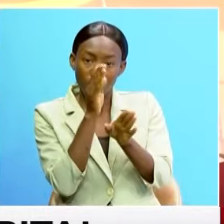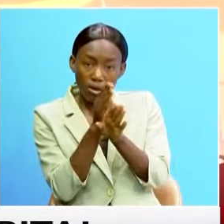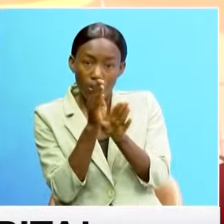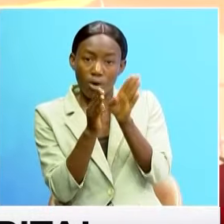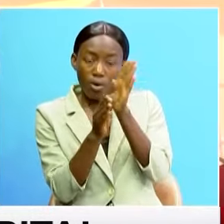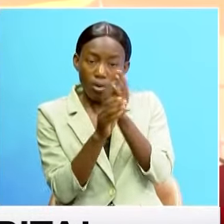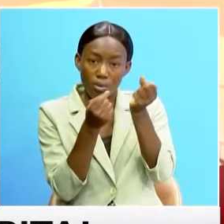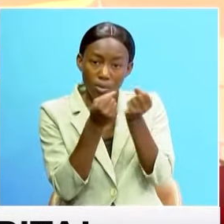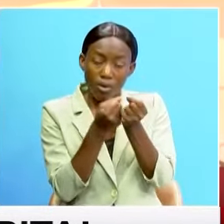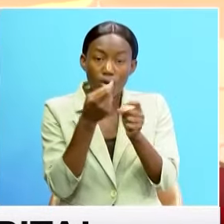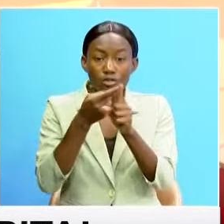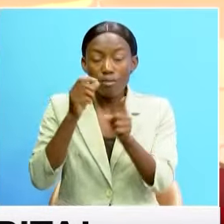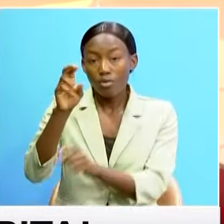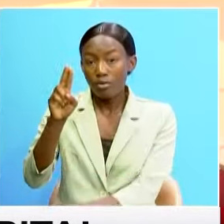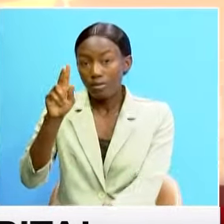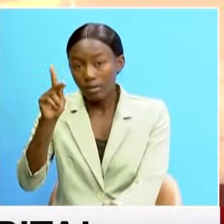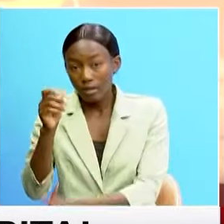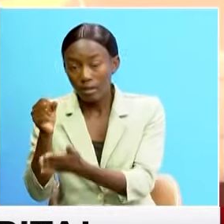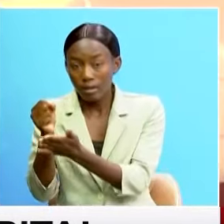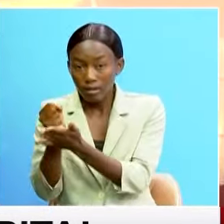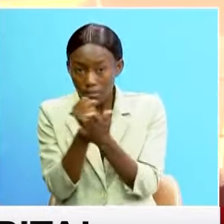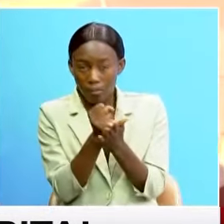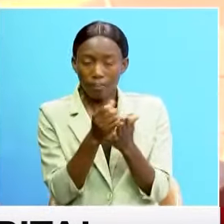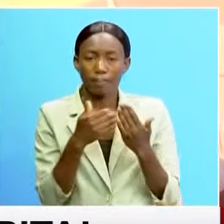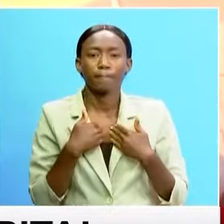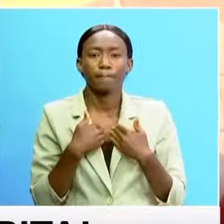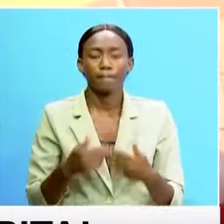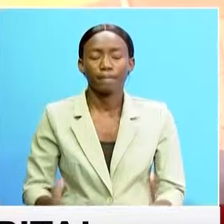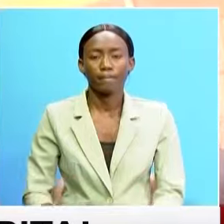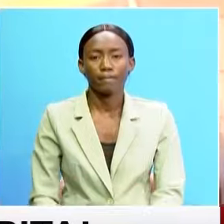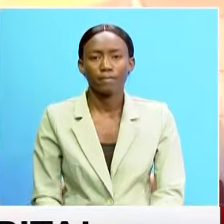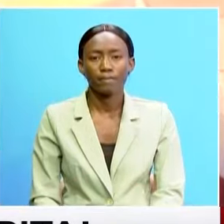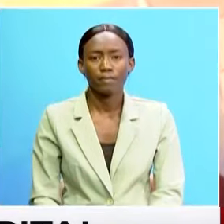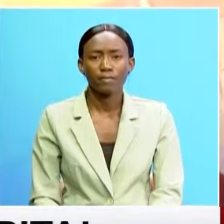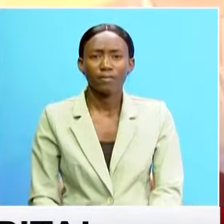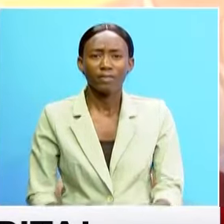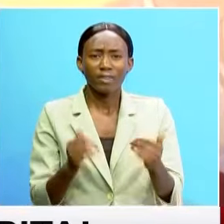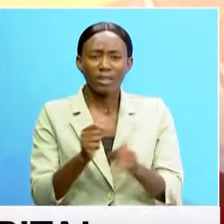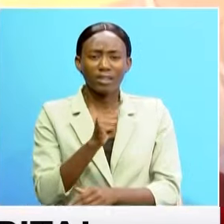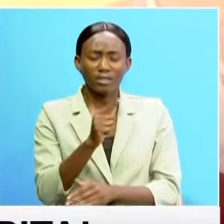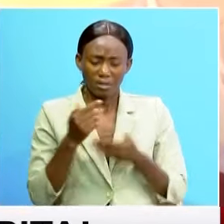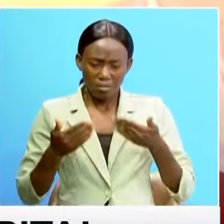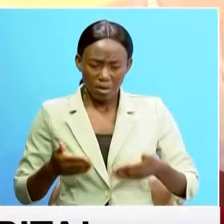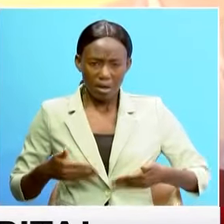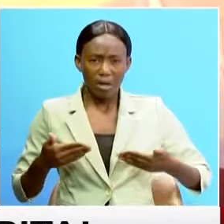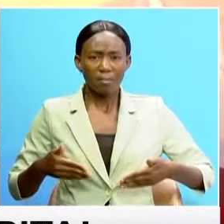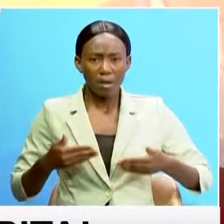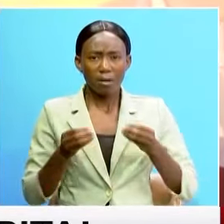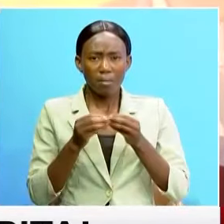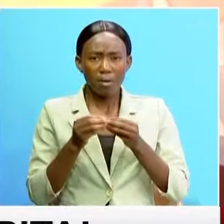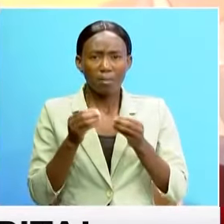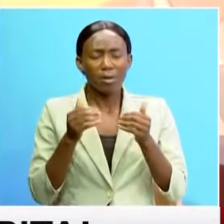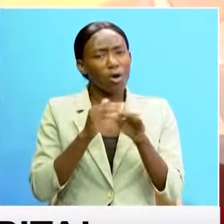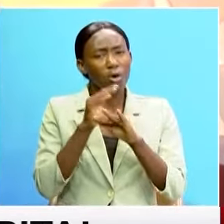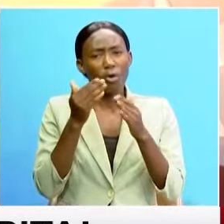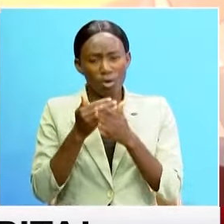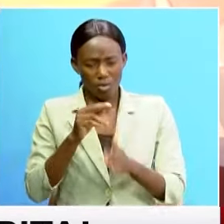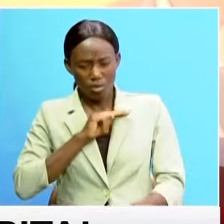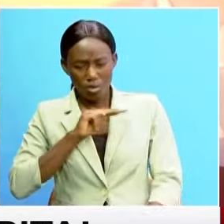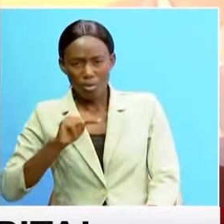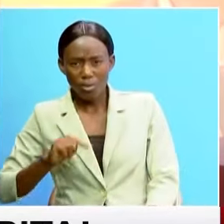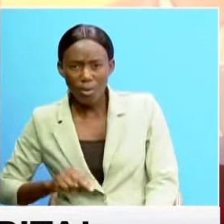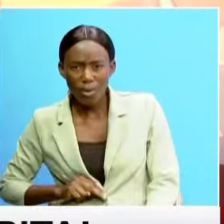a UK-based firm. So we're really excited about our partnership in health. It's a broad partnership. It covers malaria, it covers nutrition,